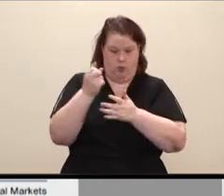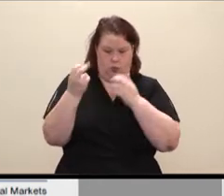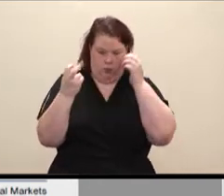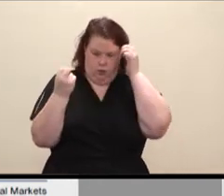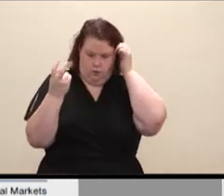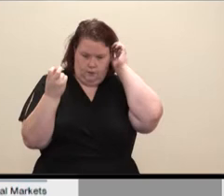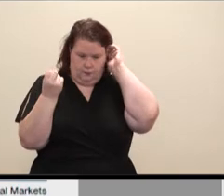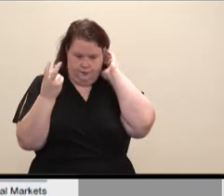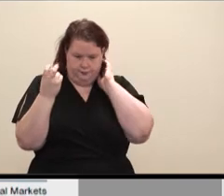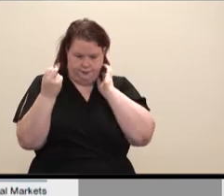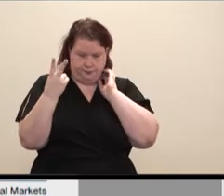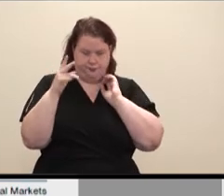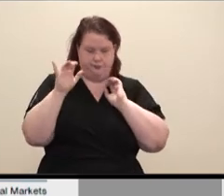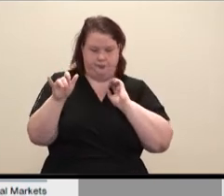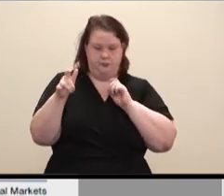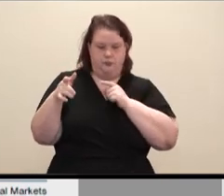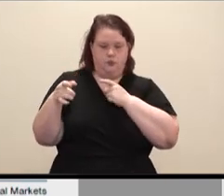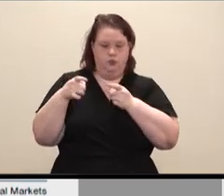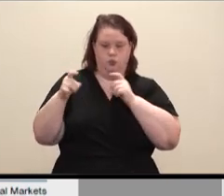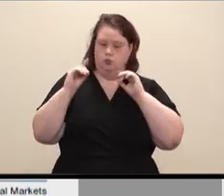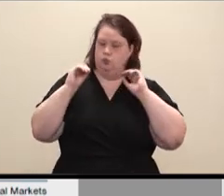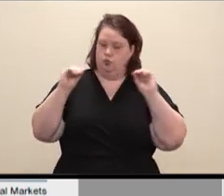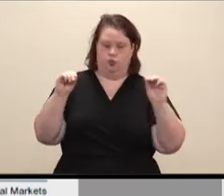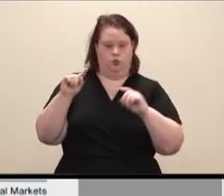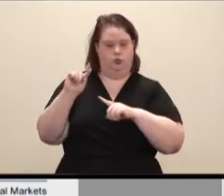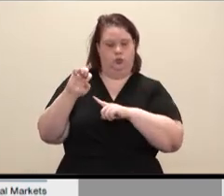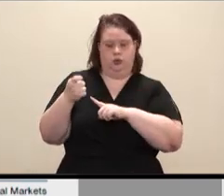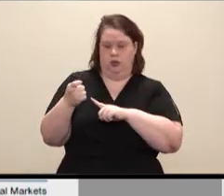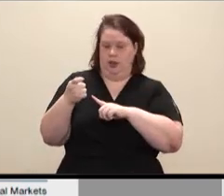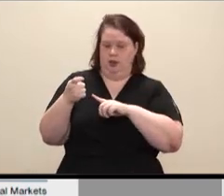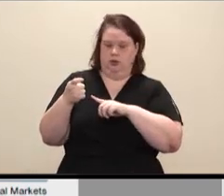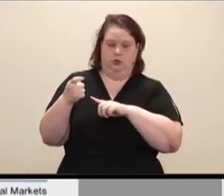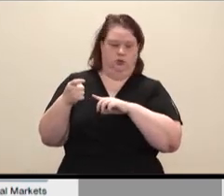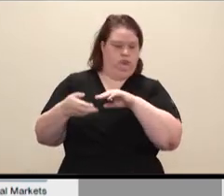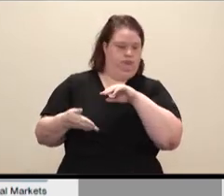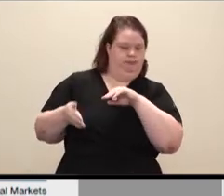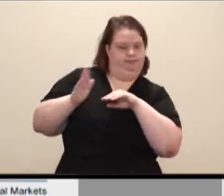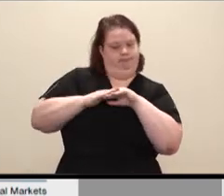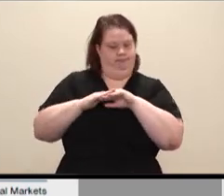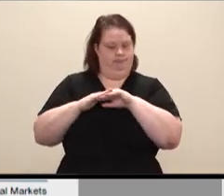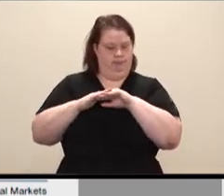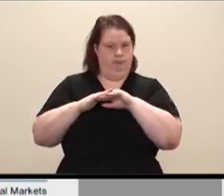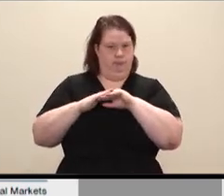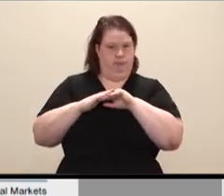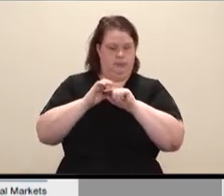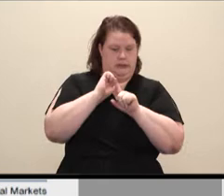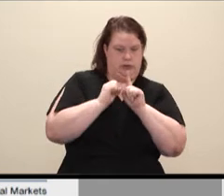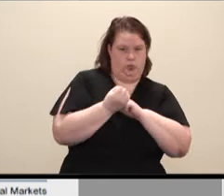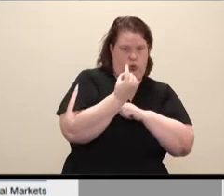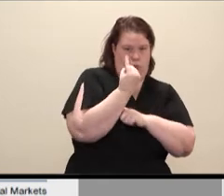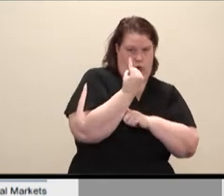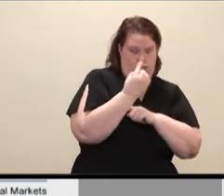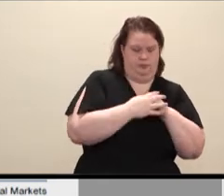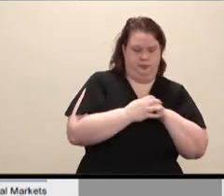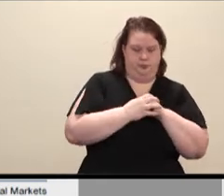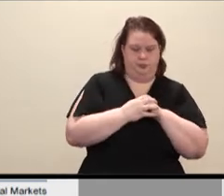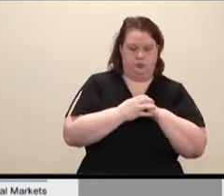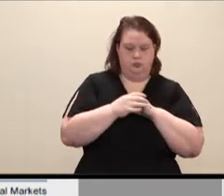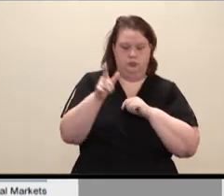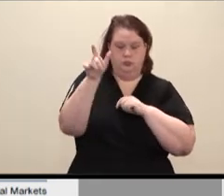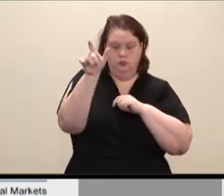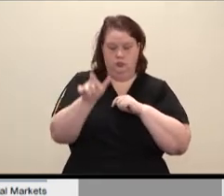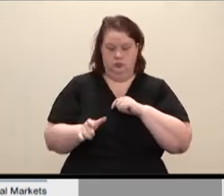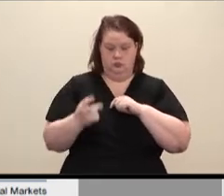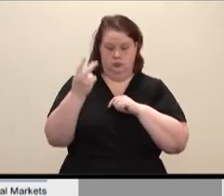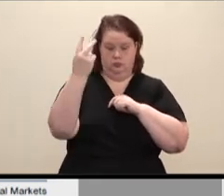our capacity analysis for the no tax rate increased assumption. You can see the column 2